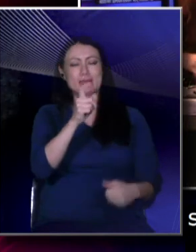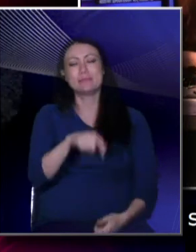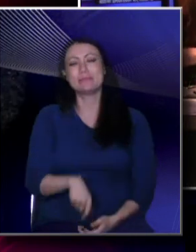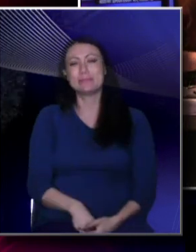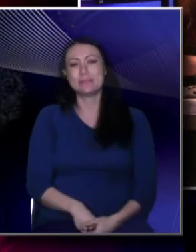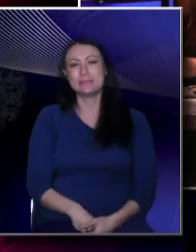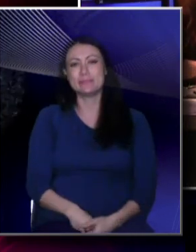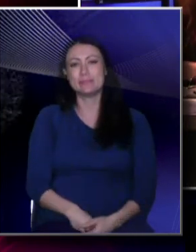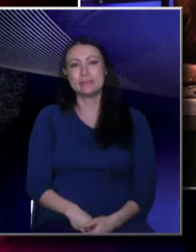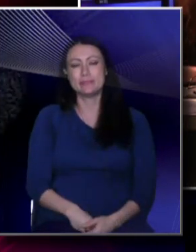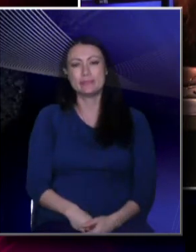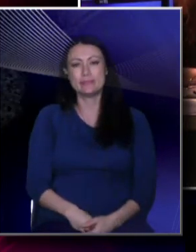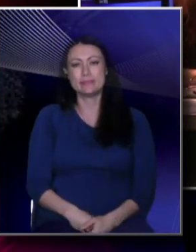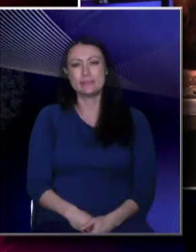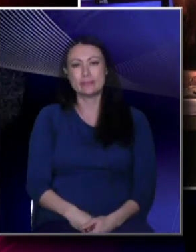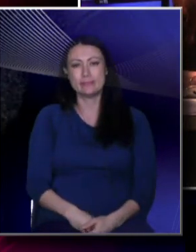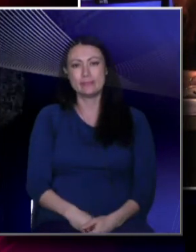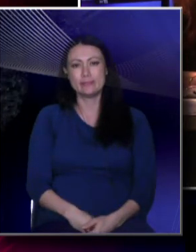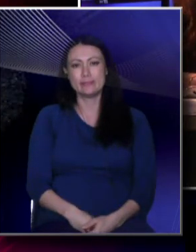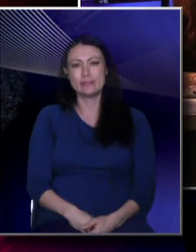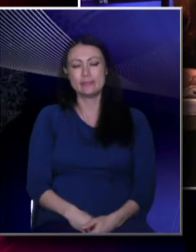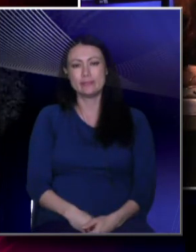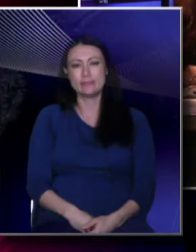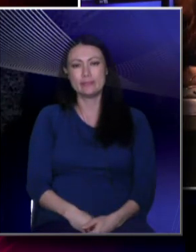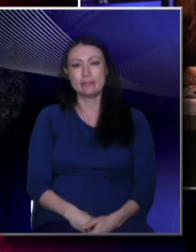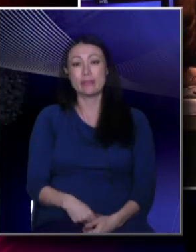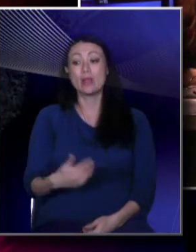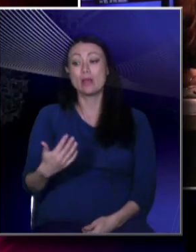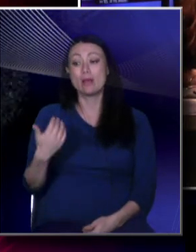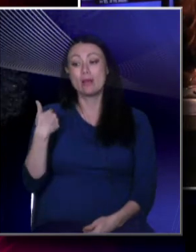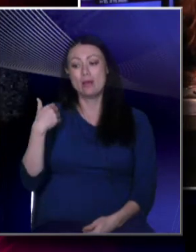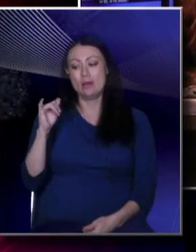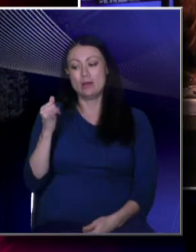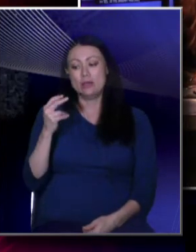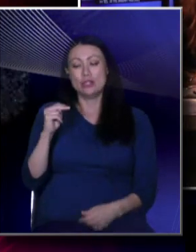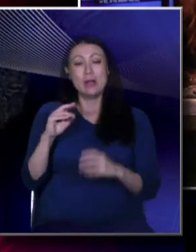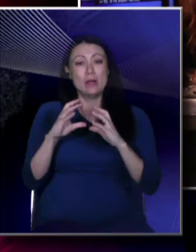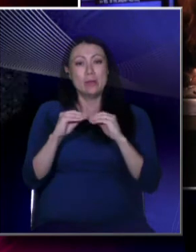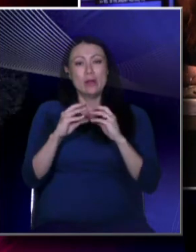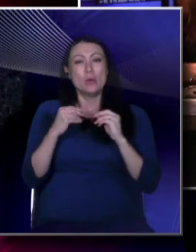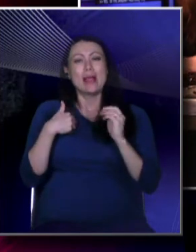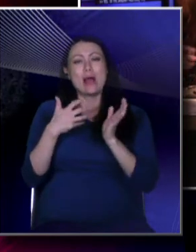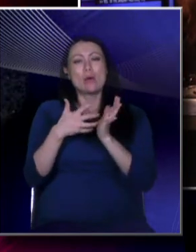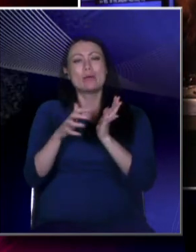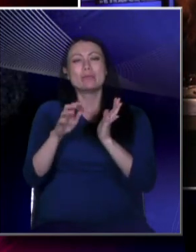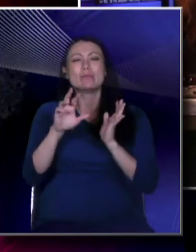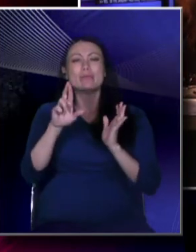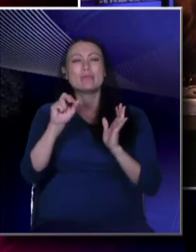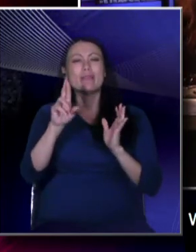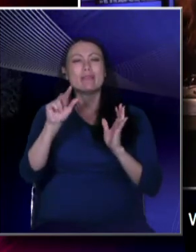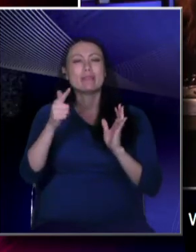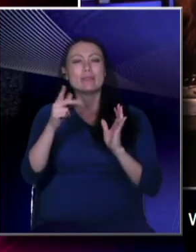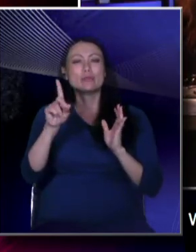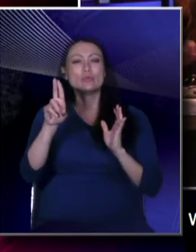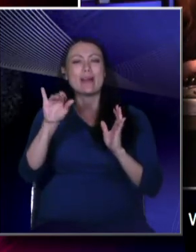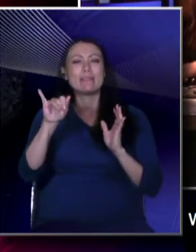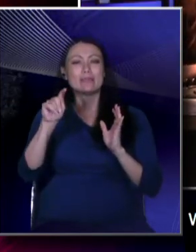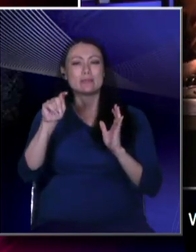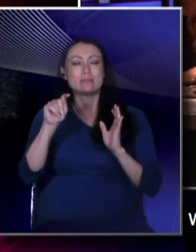Yes, in the January meeting, the rough draft was brought for